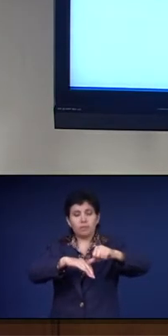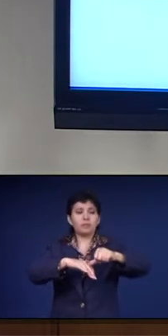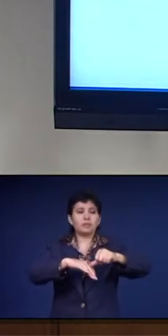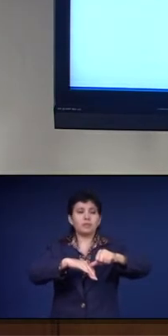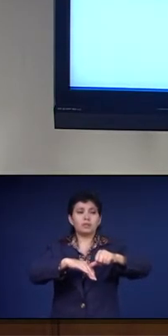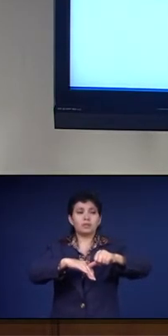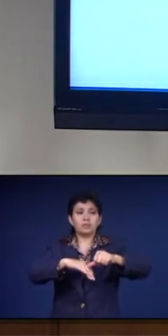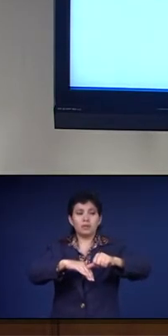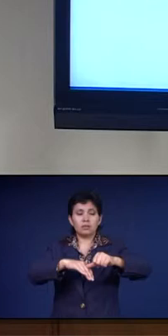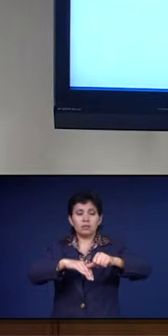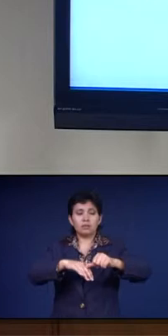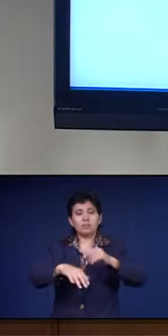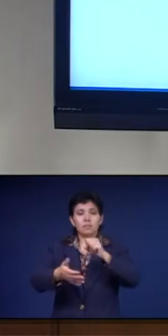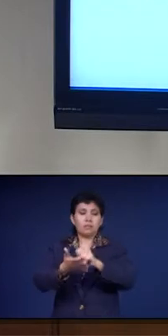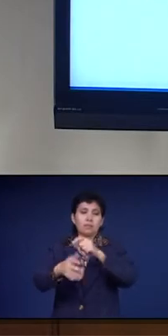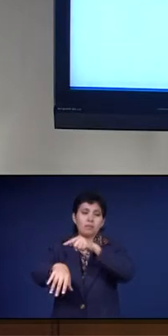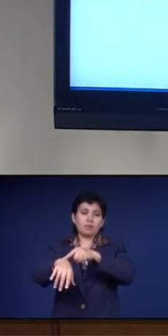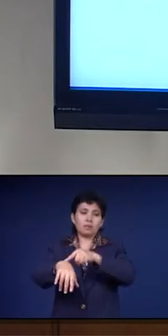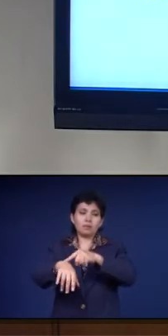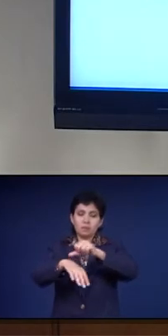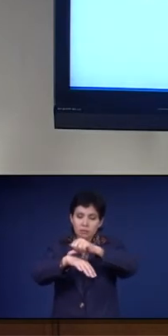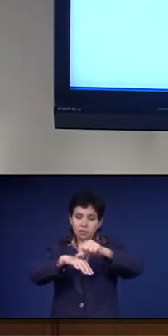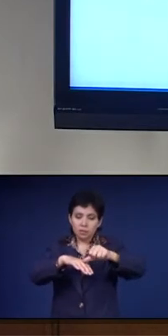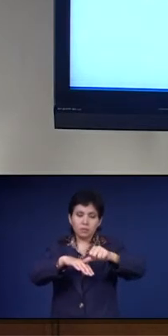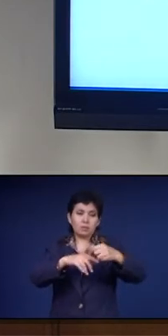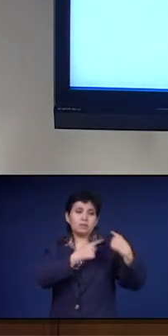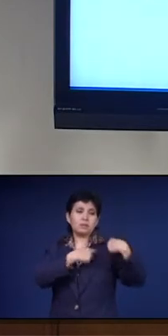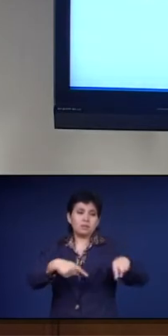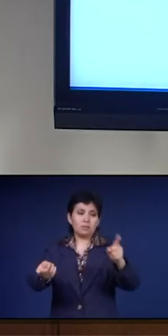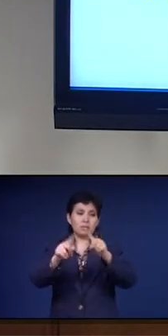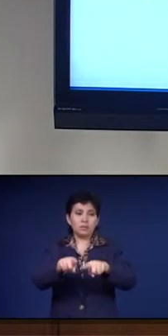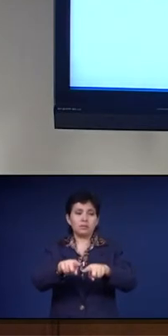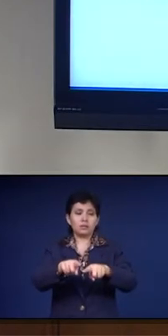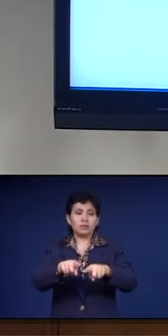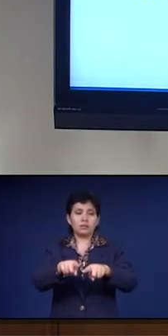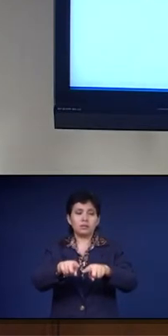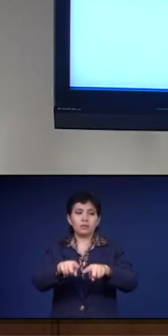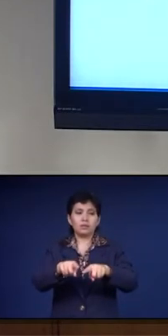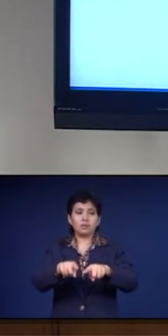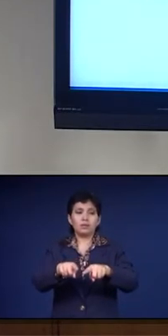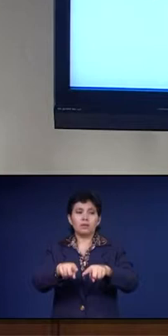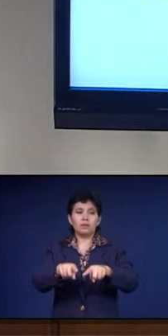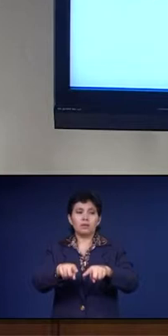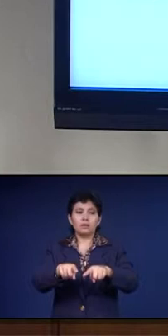the surgeon was doing the surgery, suddenly the surgeon said,